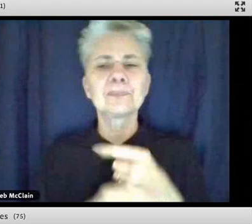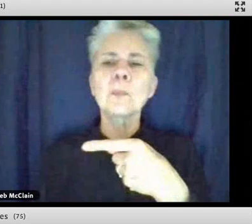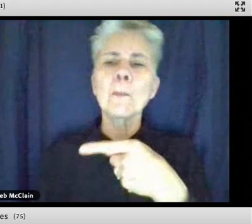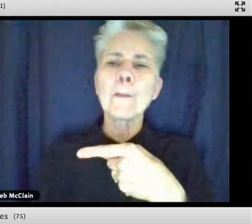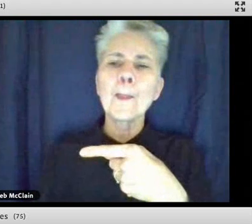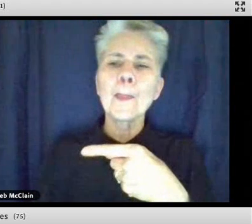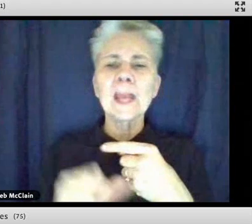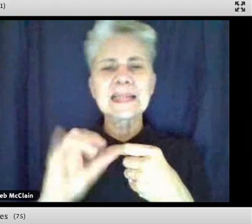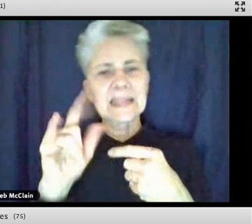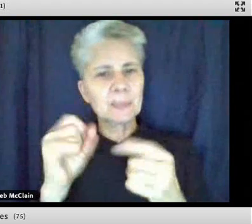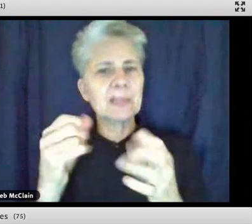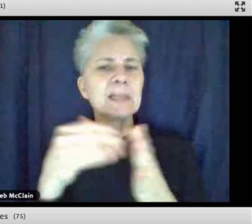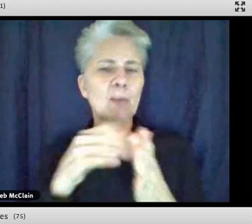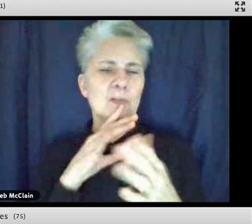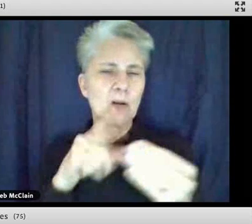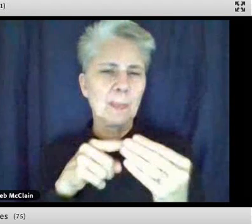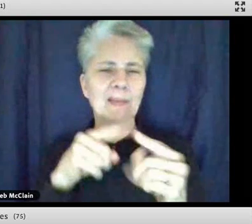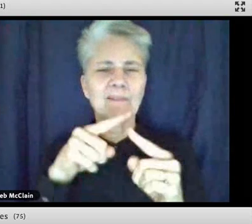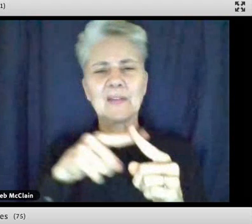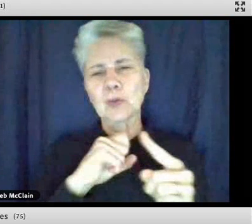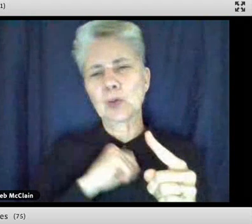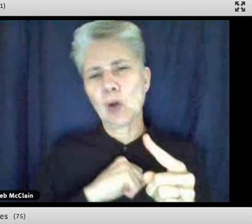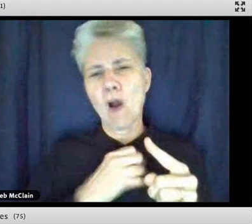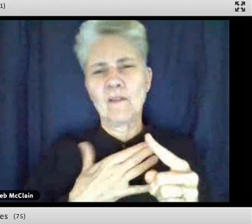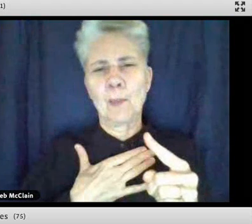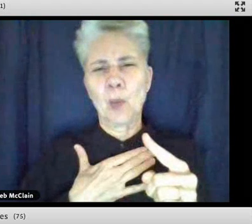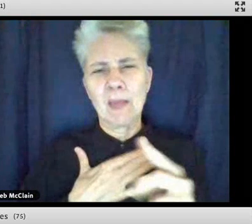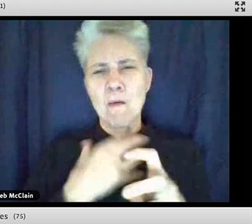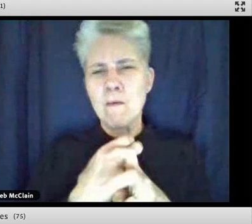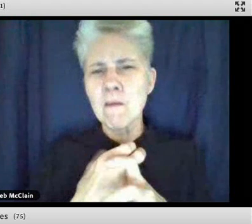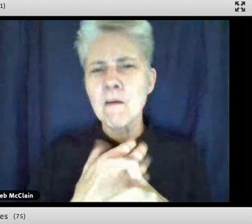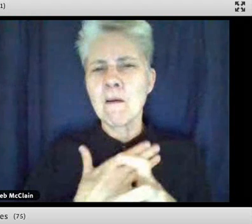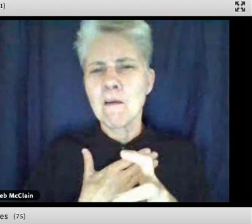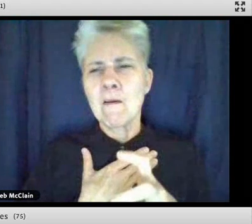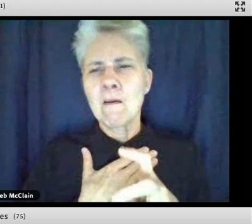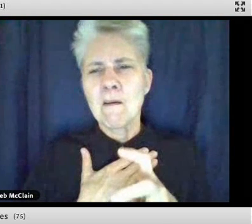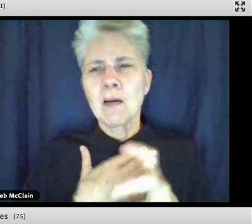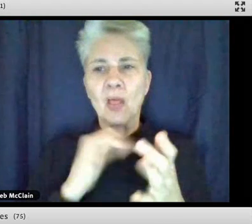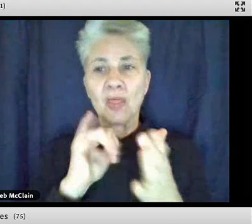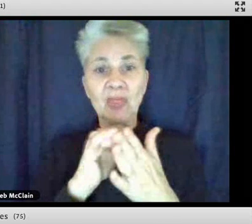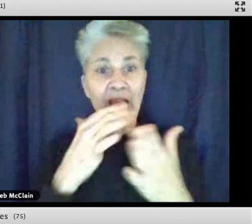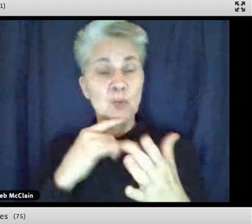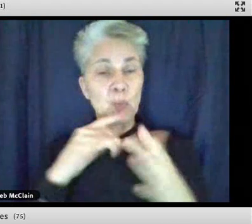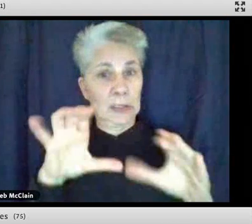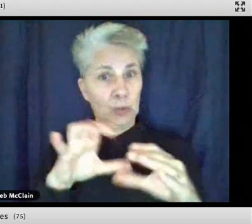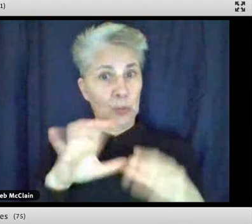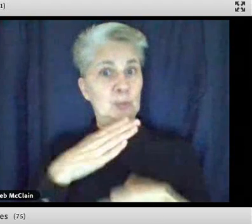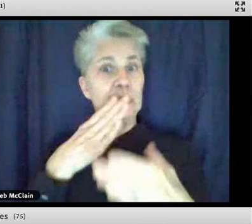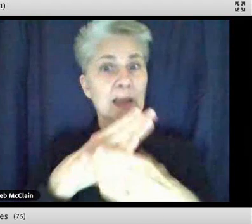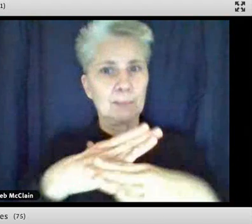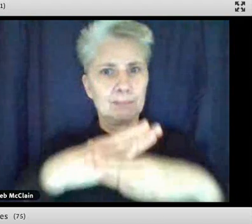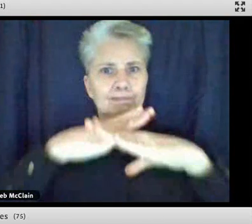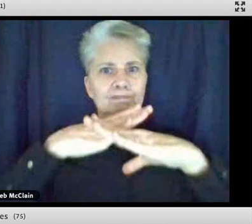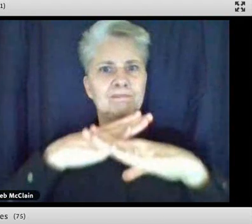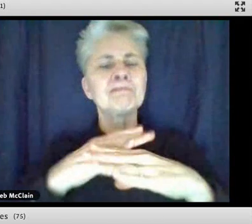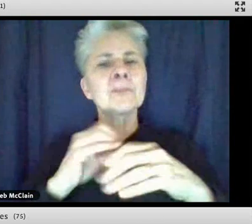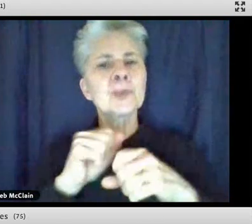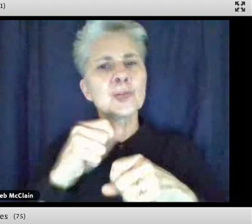Some of the symptoms, again, we've talked about that: fever, cough, shortness of breath. Again, the things that you can do to stop the spread of